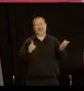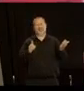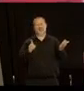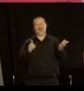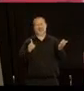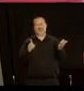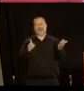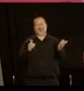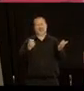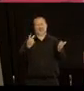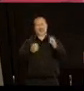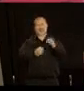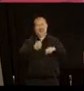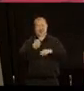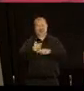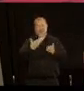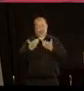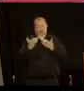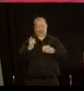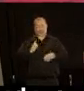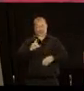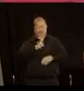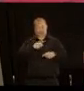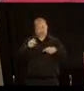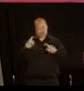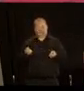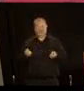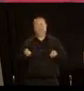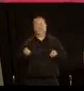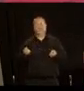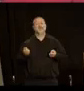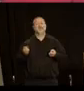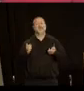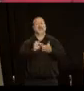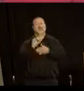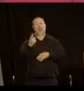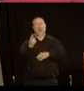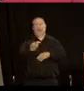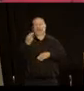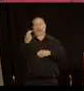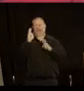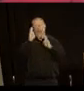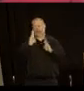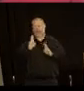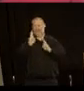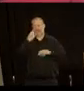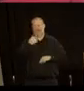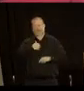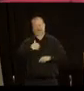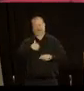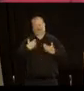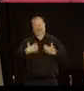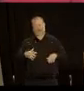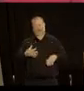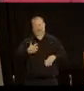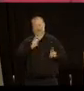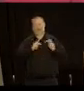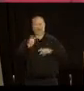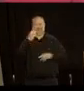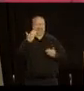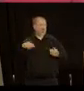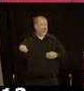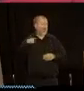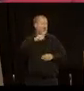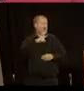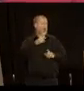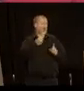time of the 12 years I served in the legislature, I count this as one of the highest honors because I see the people in this